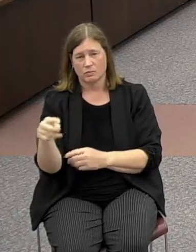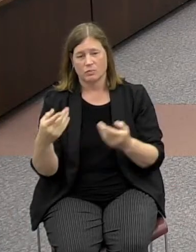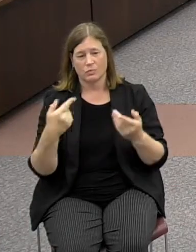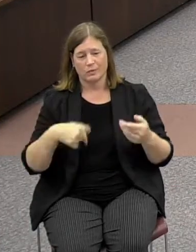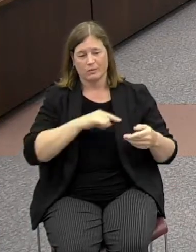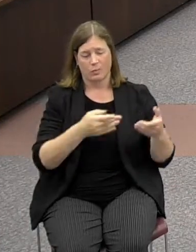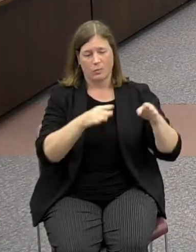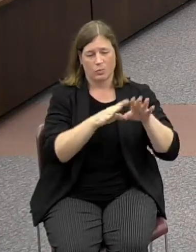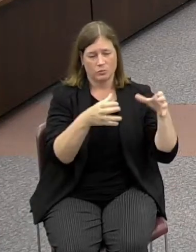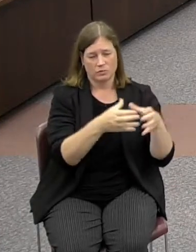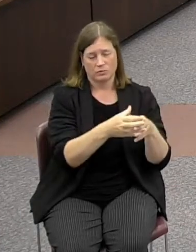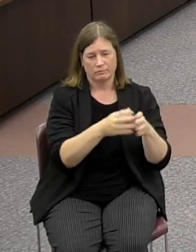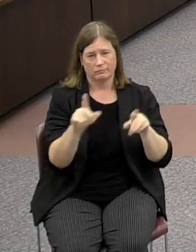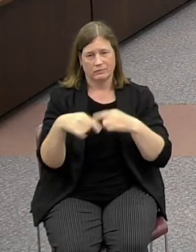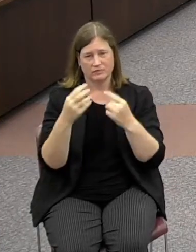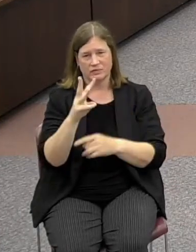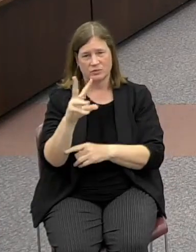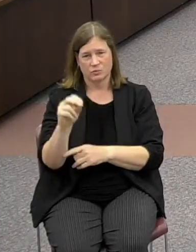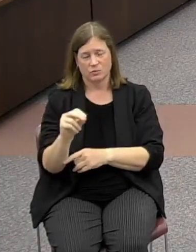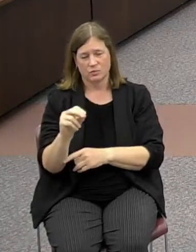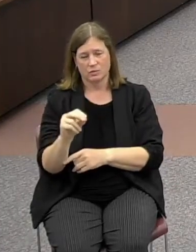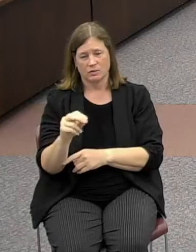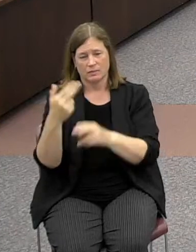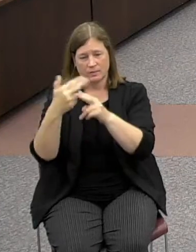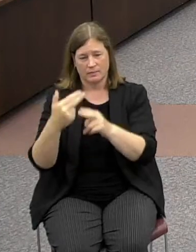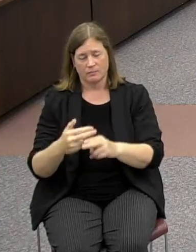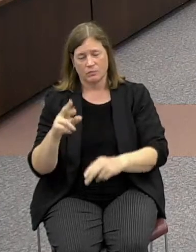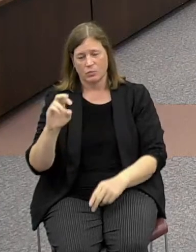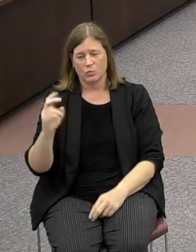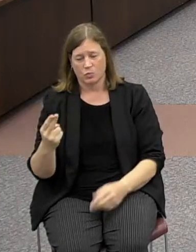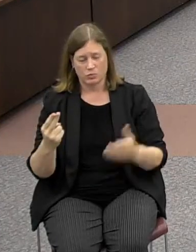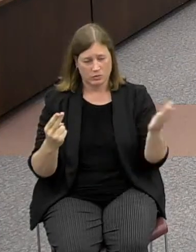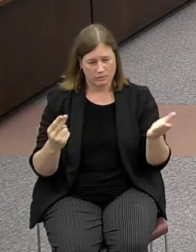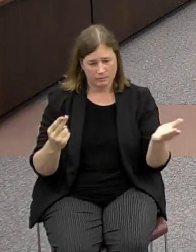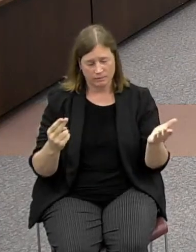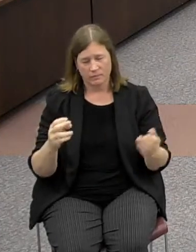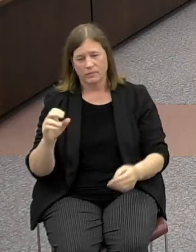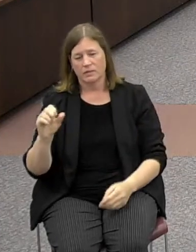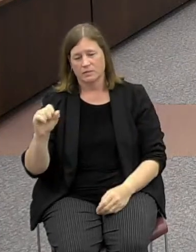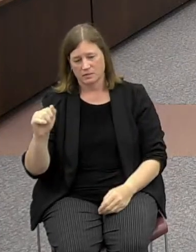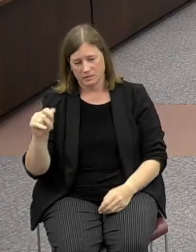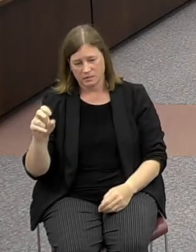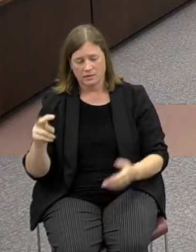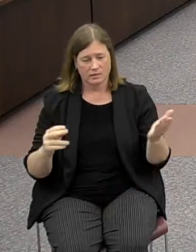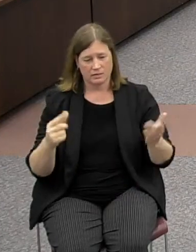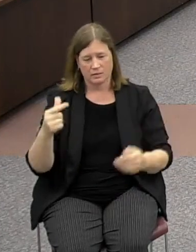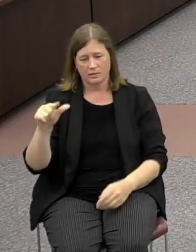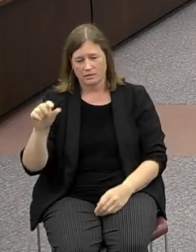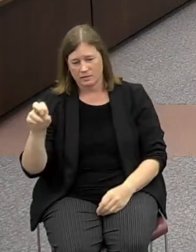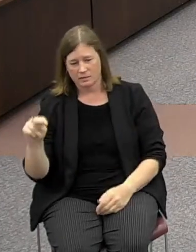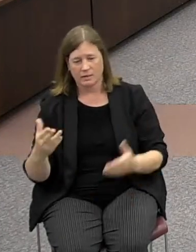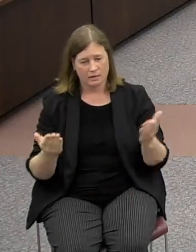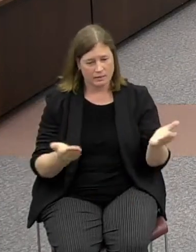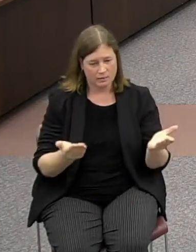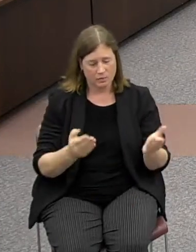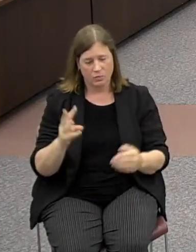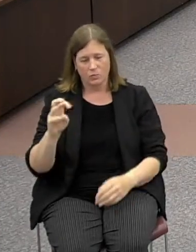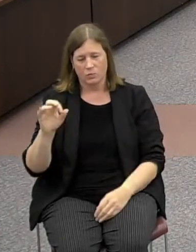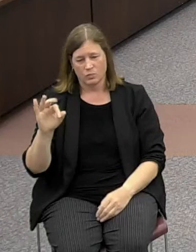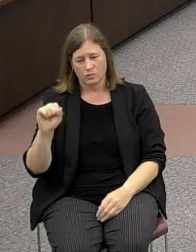session since 6:30. Charlie, can you call the roll? Ms. Roach? Here. Ms. Seiden? Here. Ms. Galan? Here. Mr.